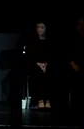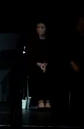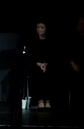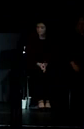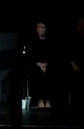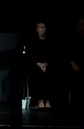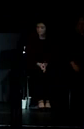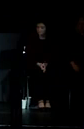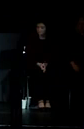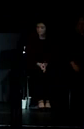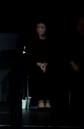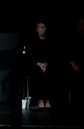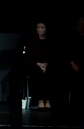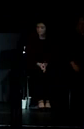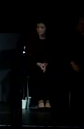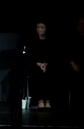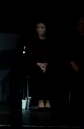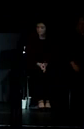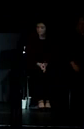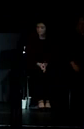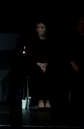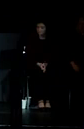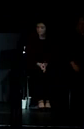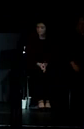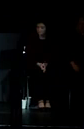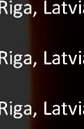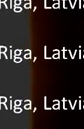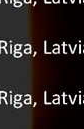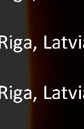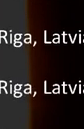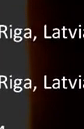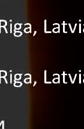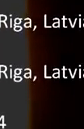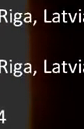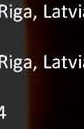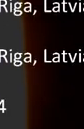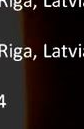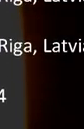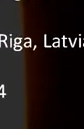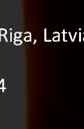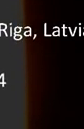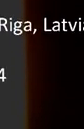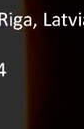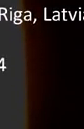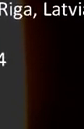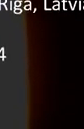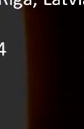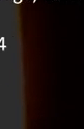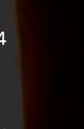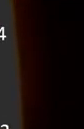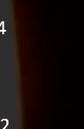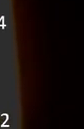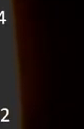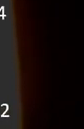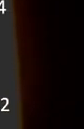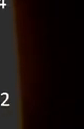Ryshovsky, Kyla Ryshovsky, Hirsch Ryshovsky, Mikola Kachtov, Sayoma Kachtov,